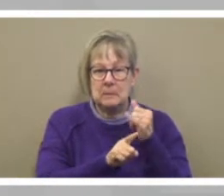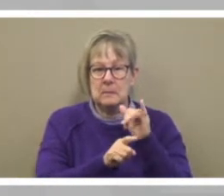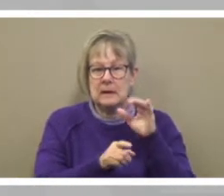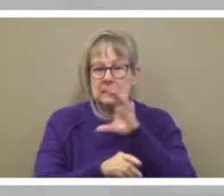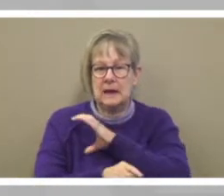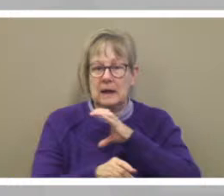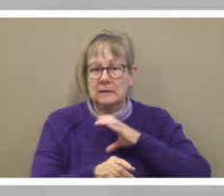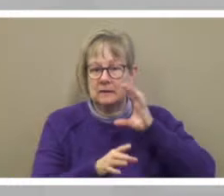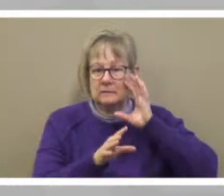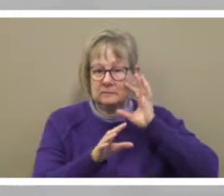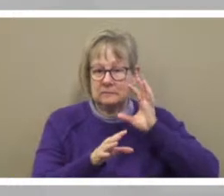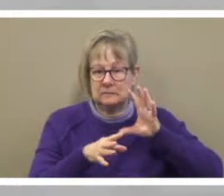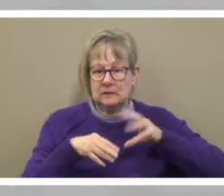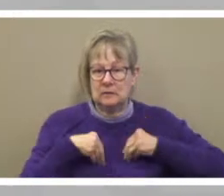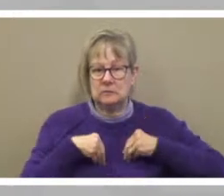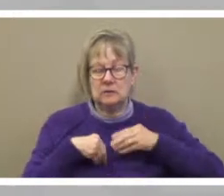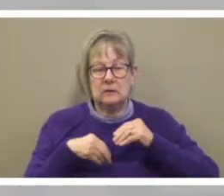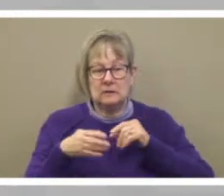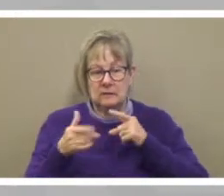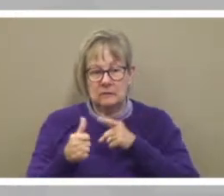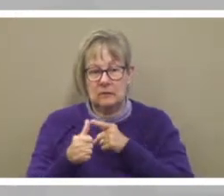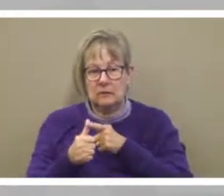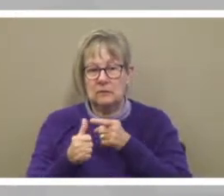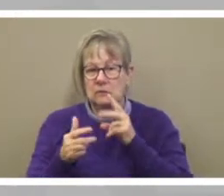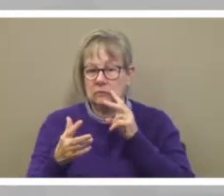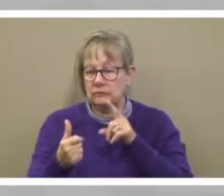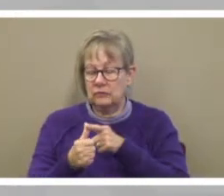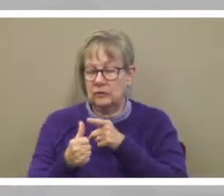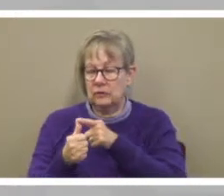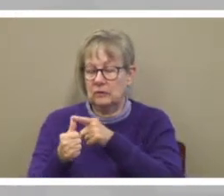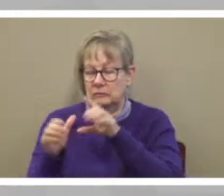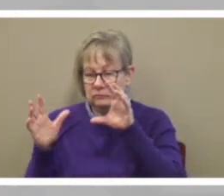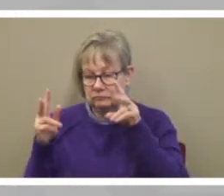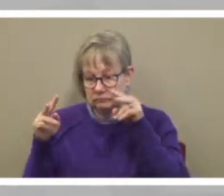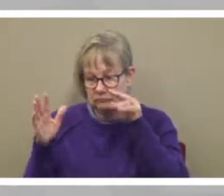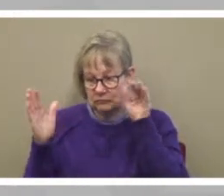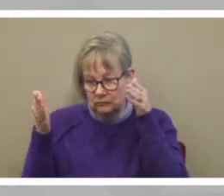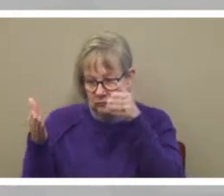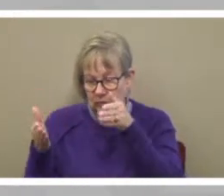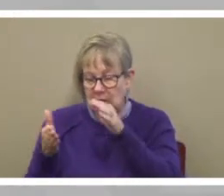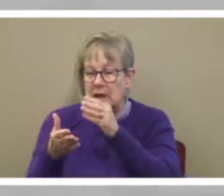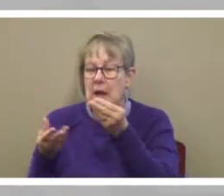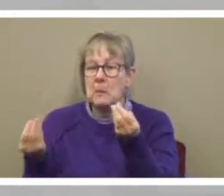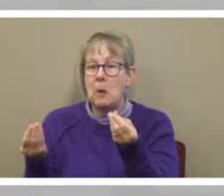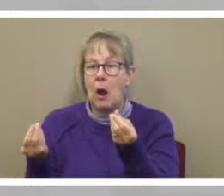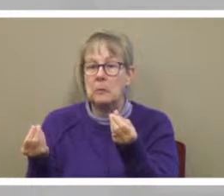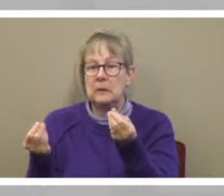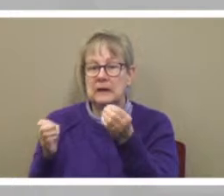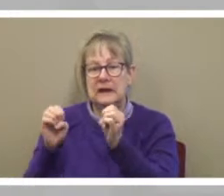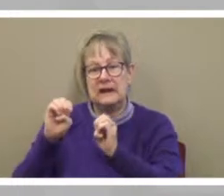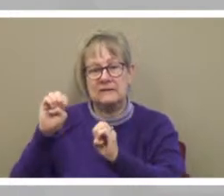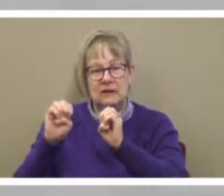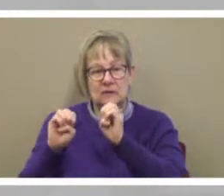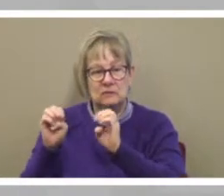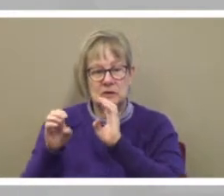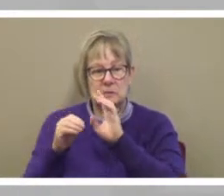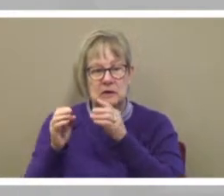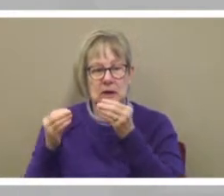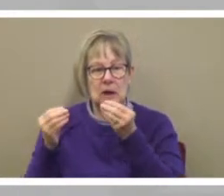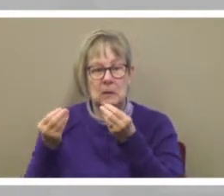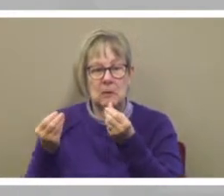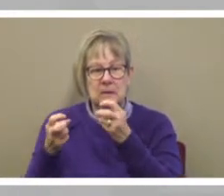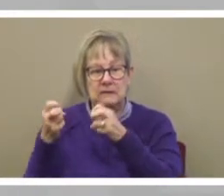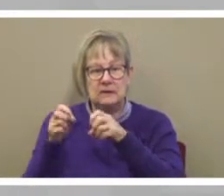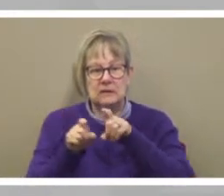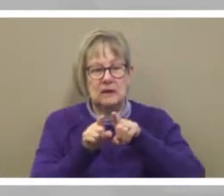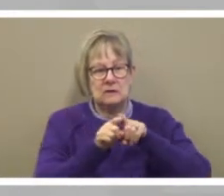So first, we're going to look at property valuations, and we'll go into detail on the revenues for your property values as well as sales tax, and then we're